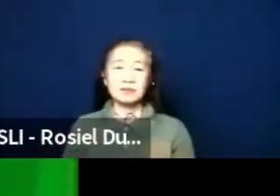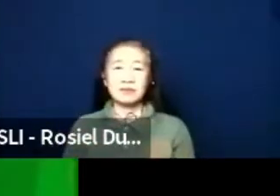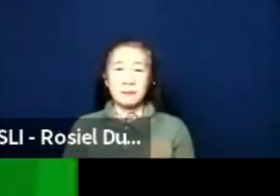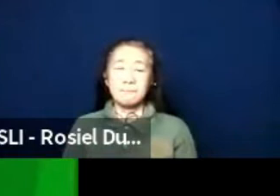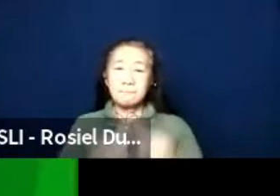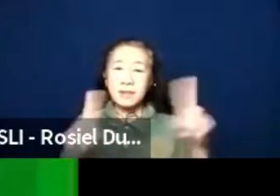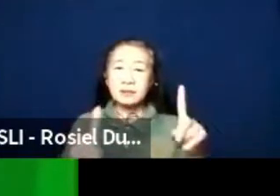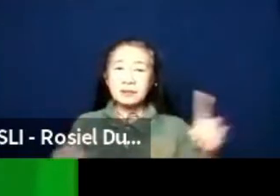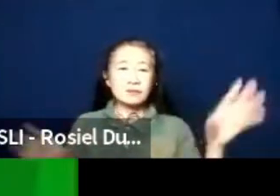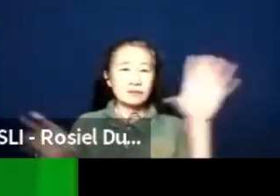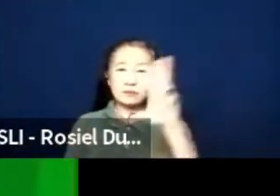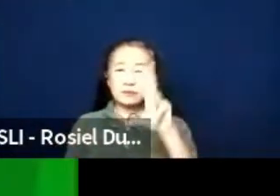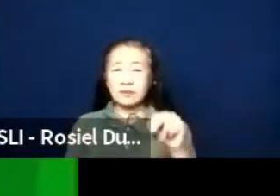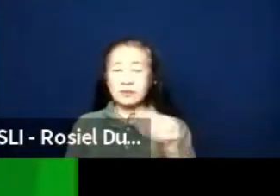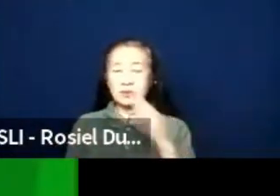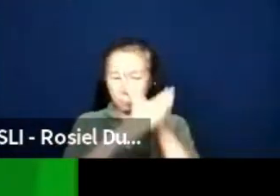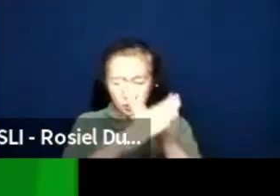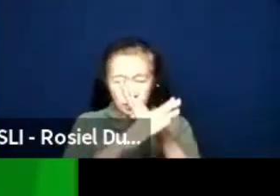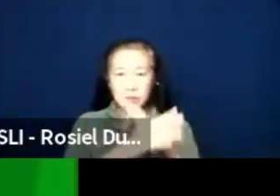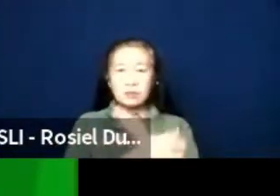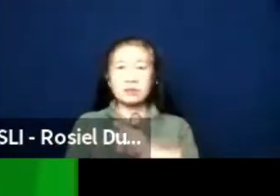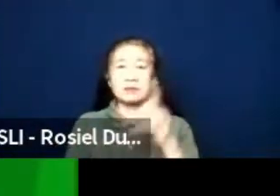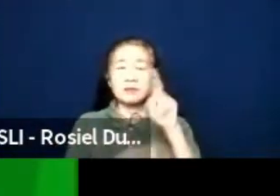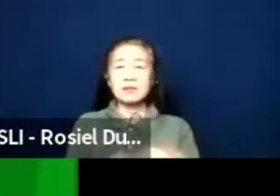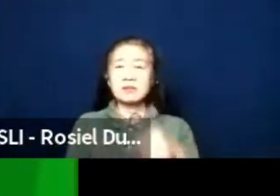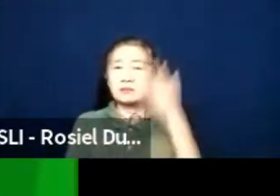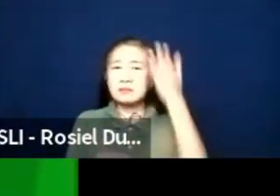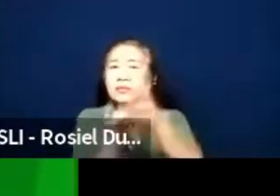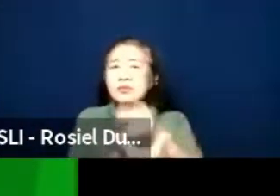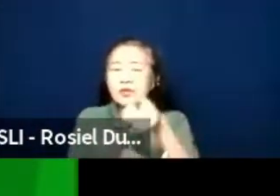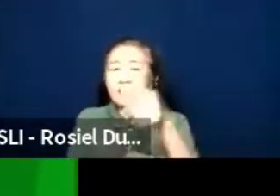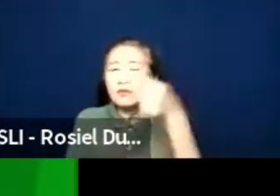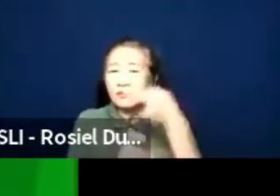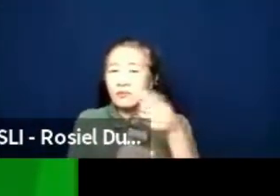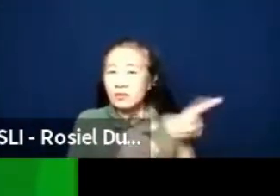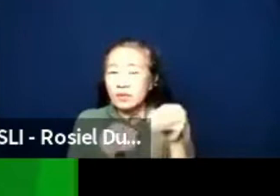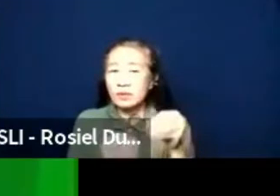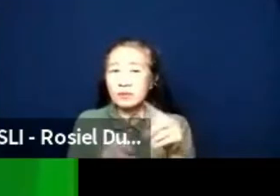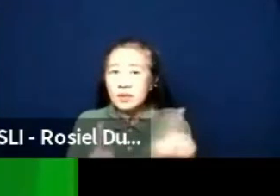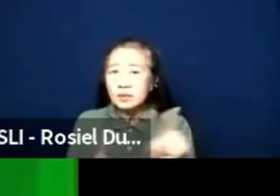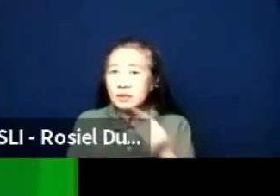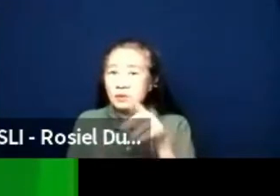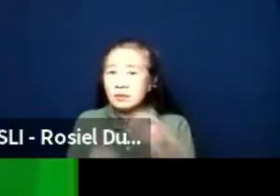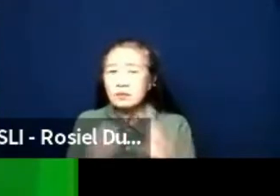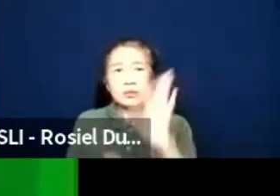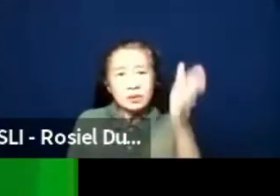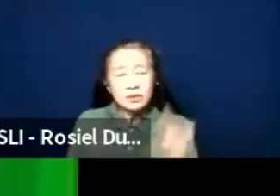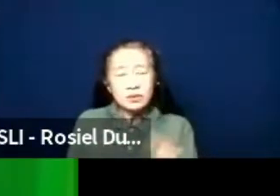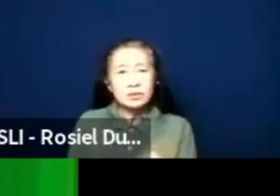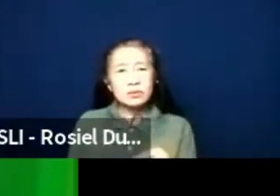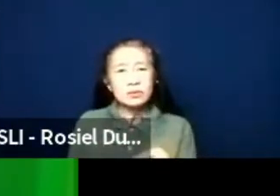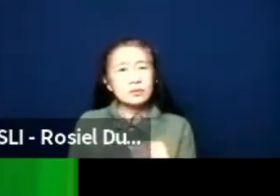But there's no barrier that should prevent you from doing it. But would you jump in to help a stranger? It's a